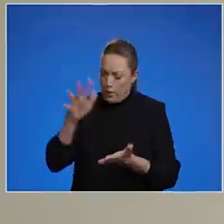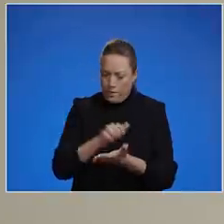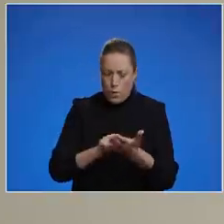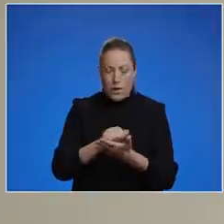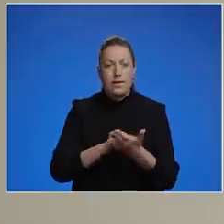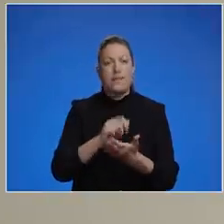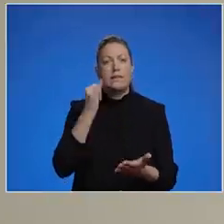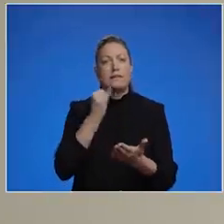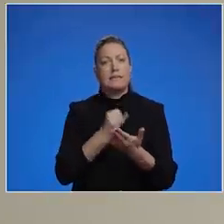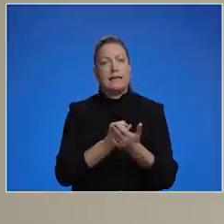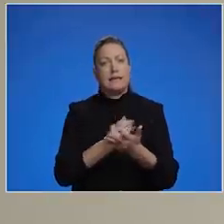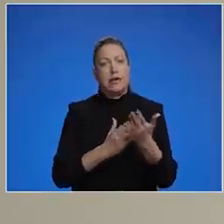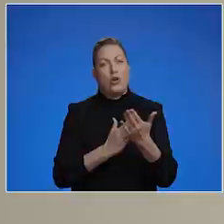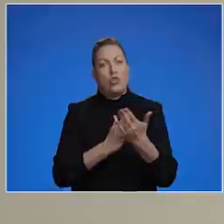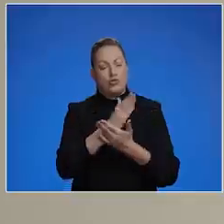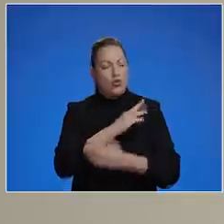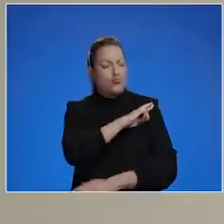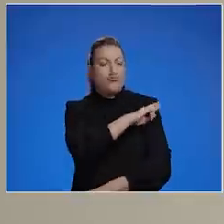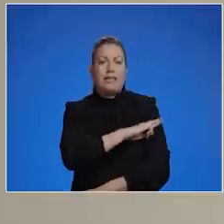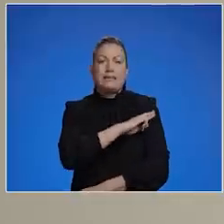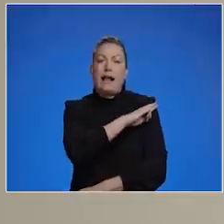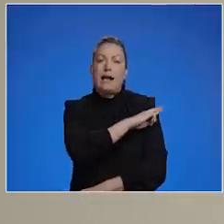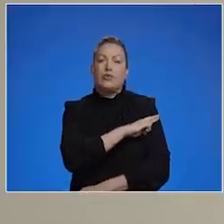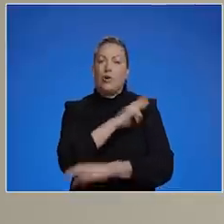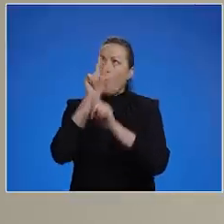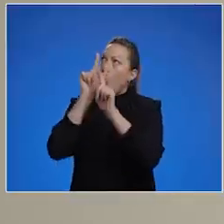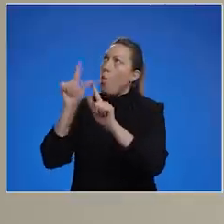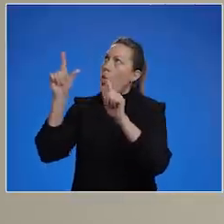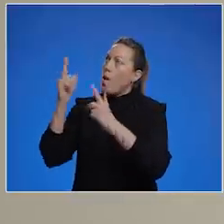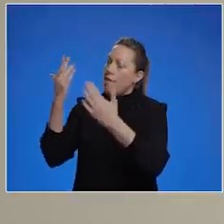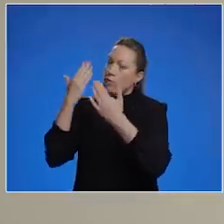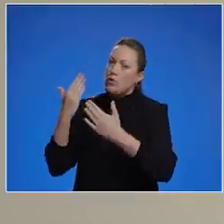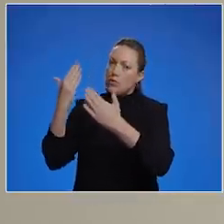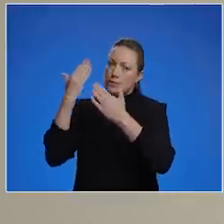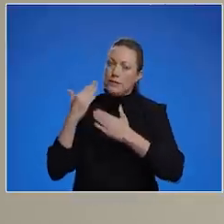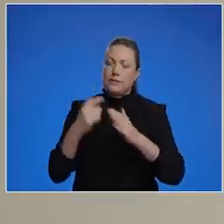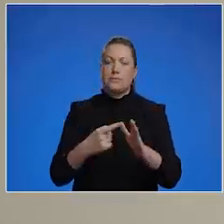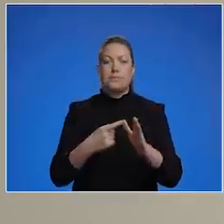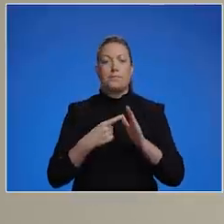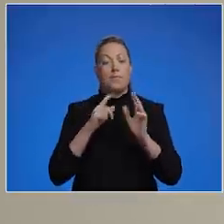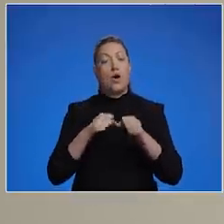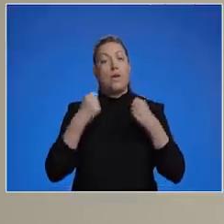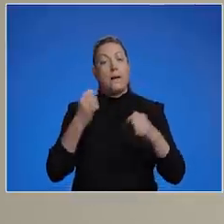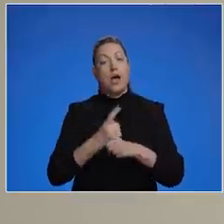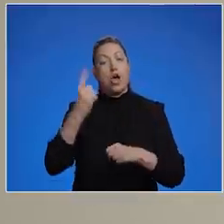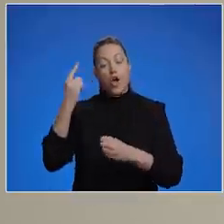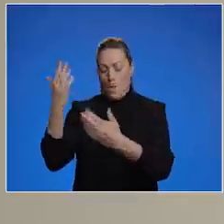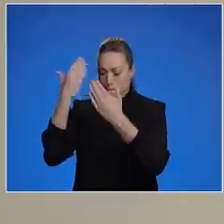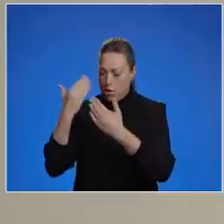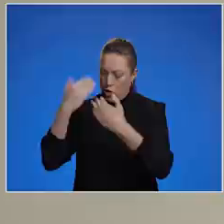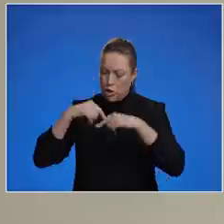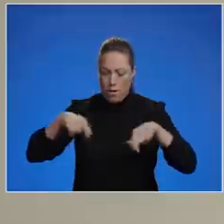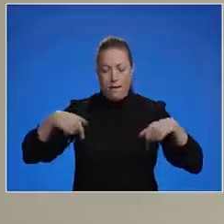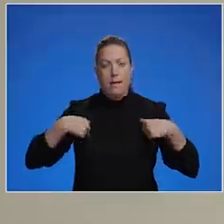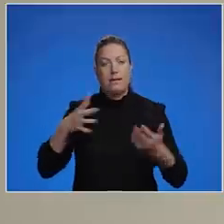through the ministry of reconciliation. Lord, have mercy. Lord, have mercy. May Almighty God have mercy on us, forgive us